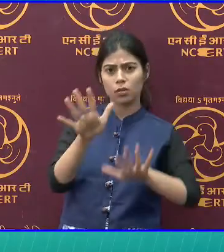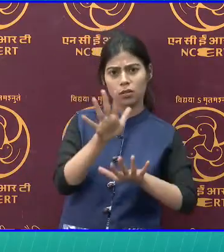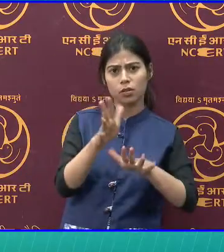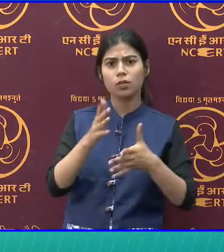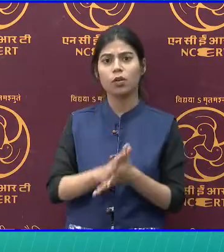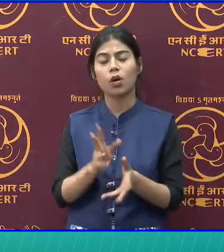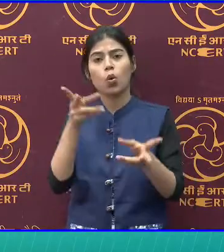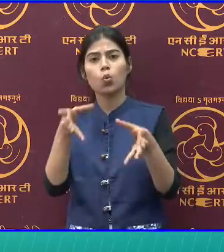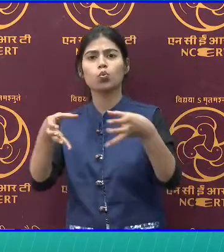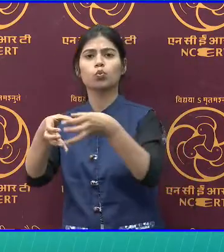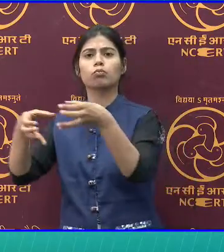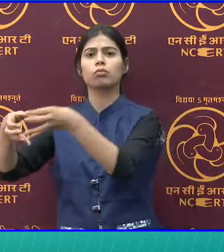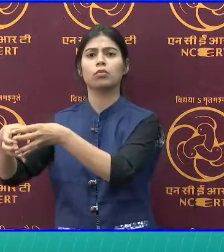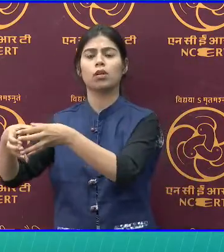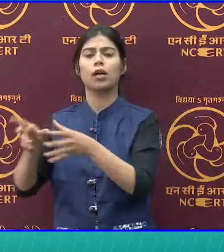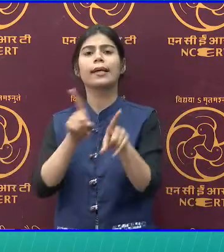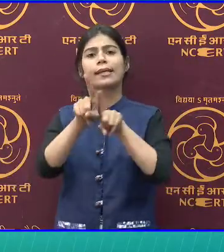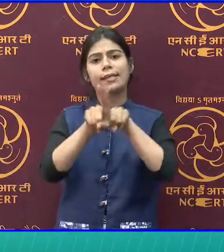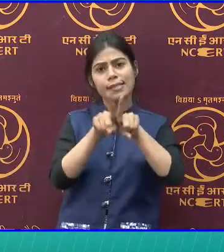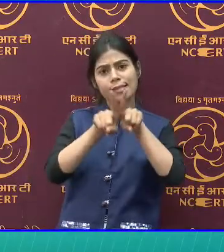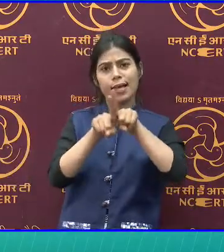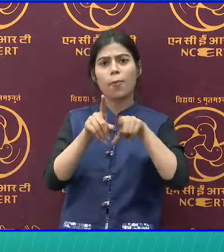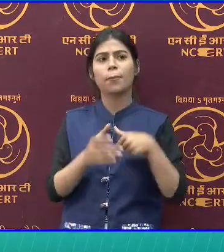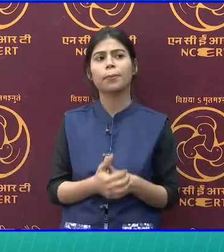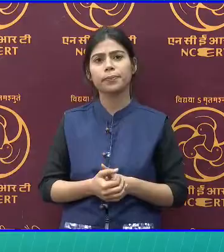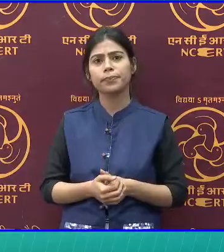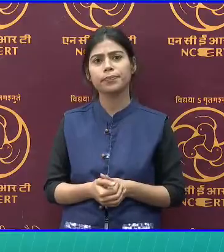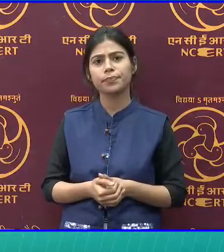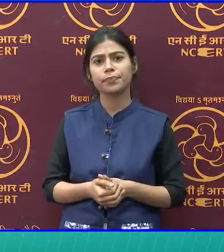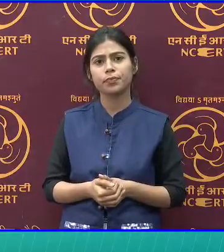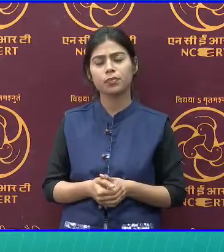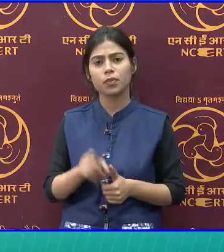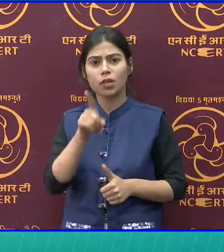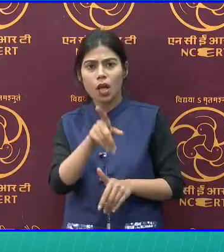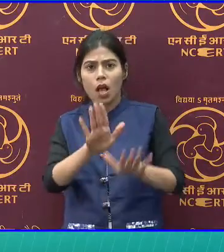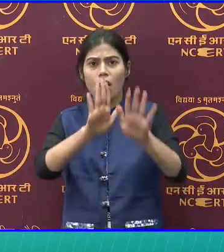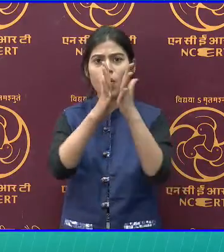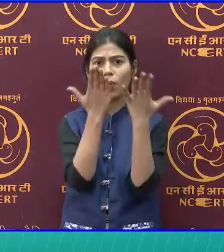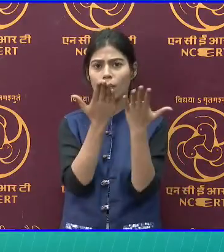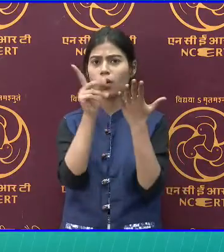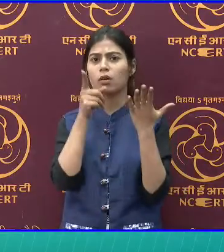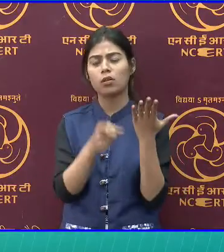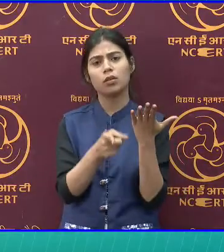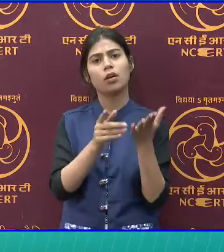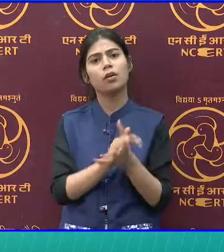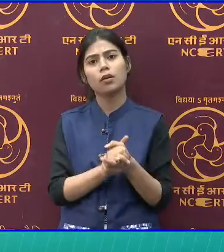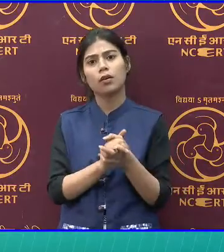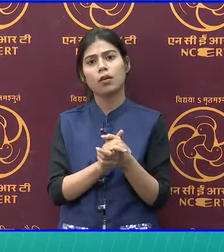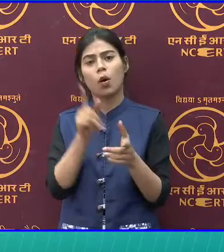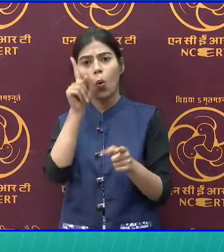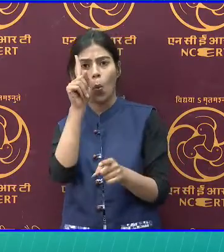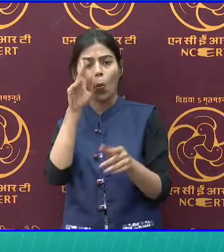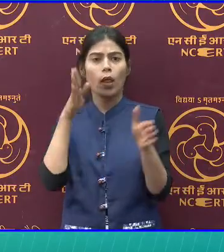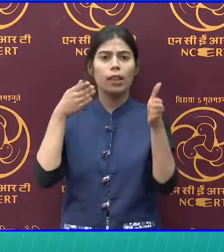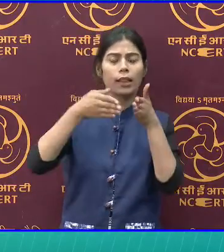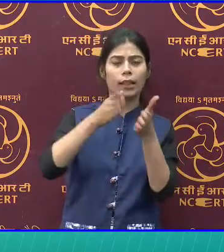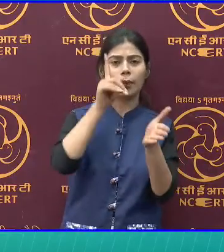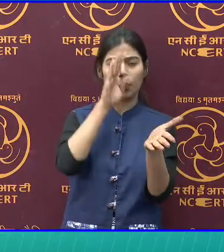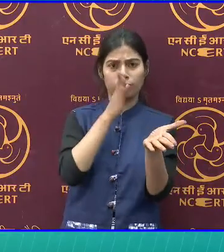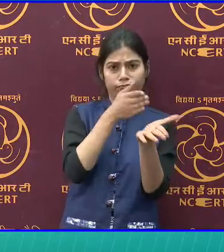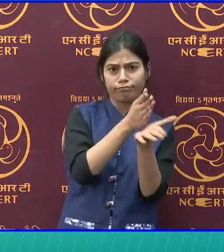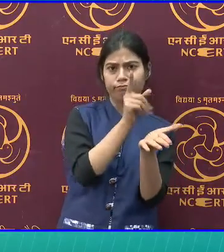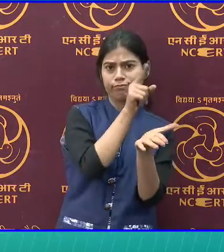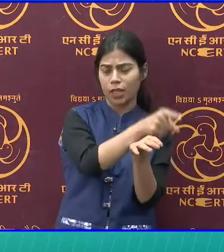they can be grouped actually. So, for example, one way this book is trying to attempt is that the one way to classify economic activity